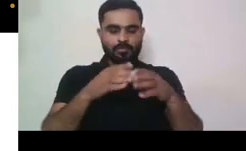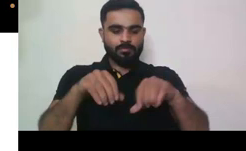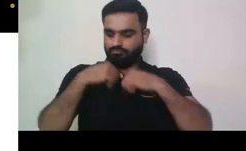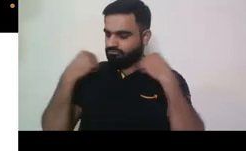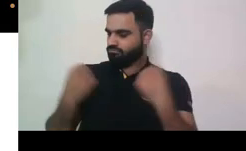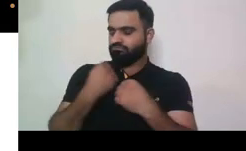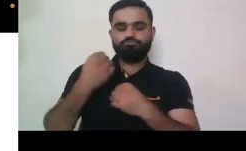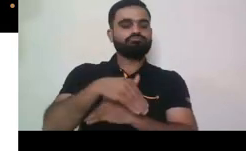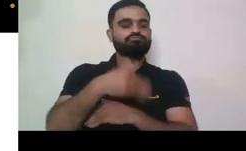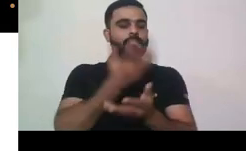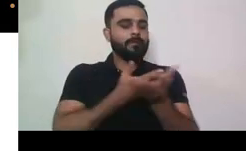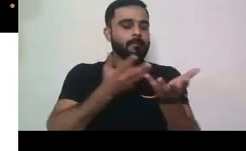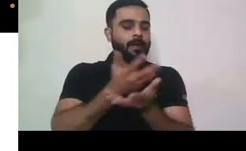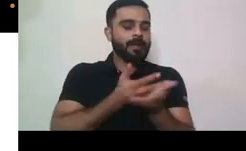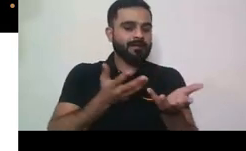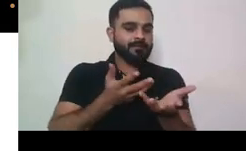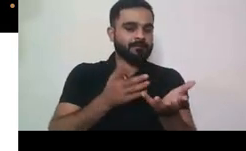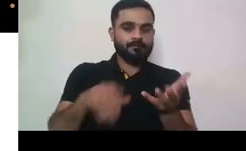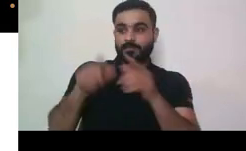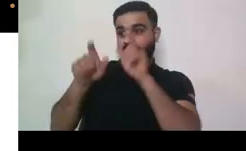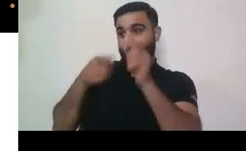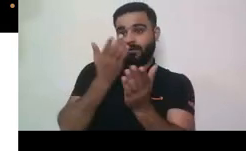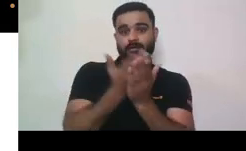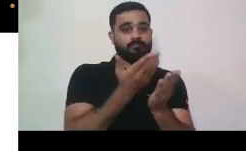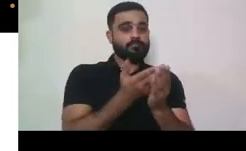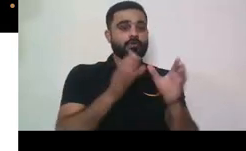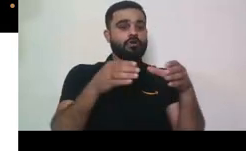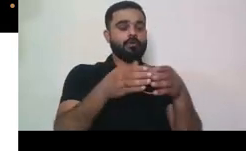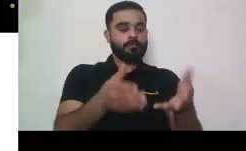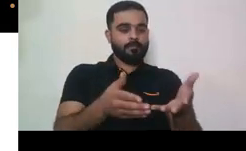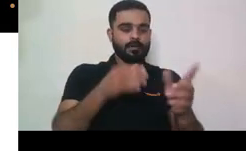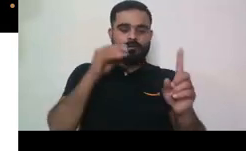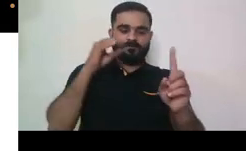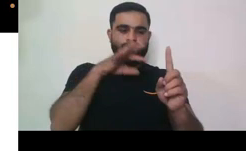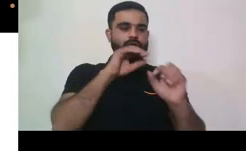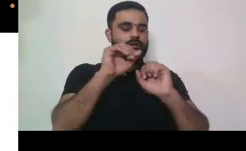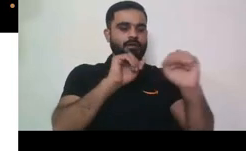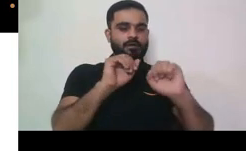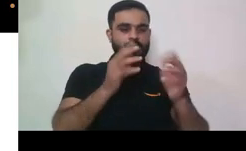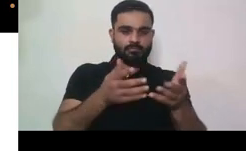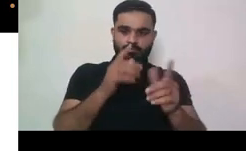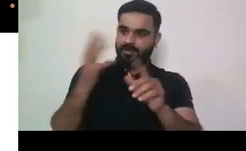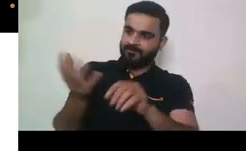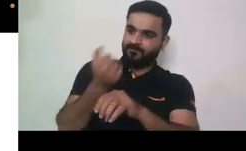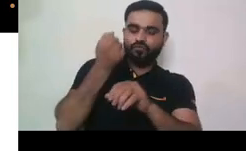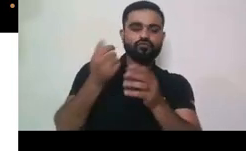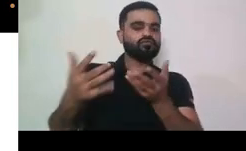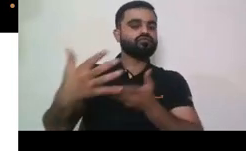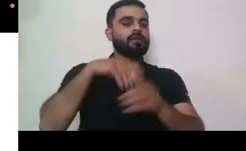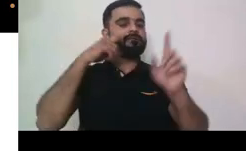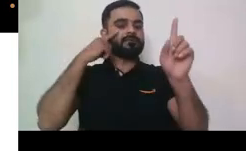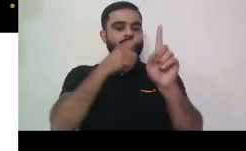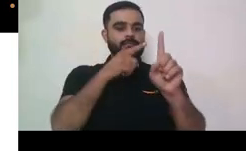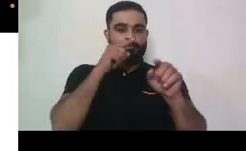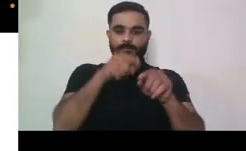have conducted, how everyone has participated in the group, reflecting on this, whether we were able to achieve our collective goals. In